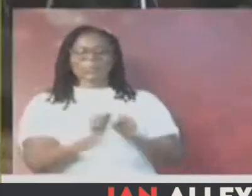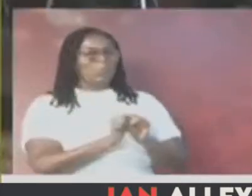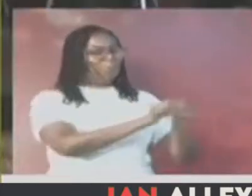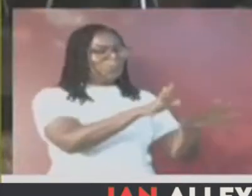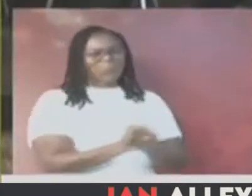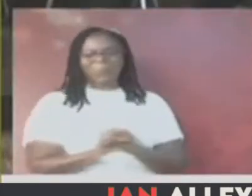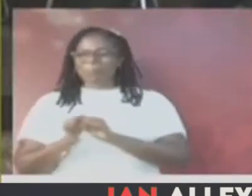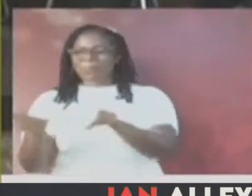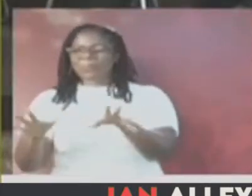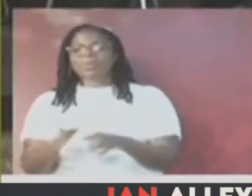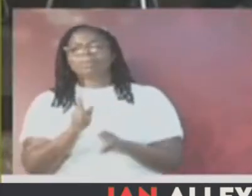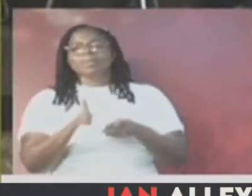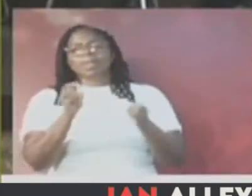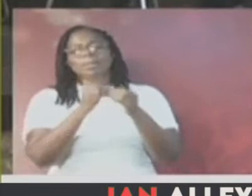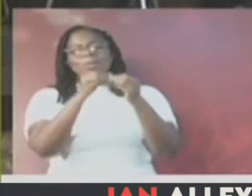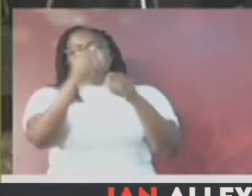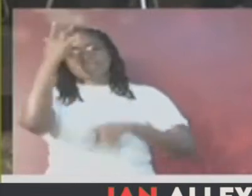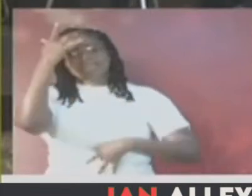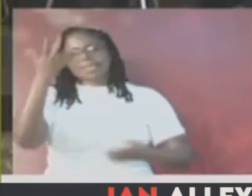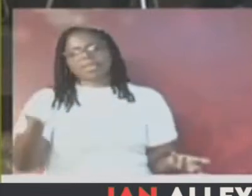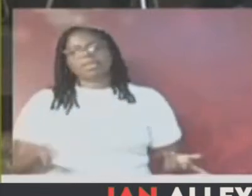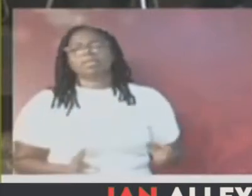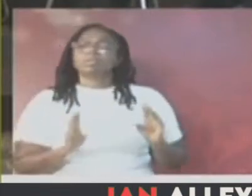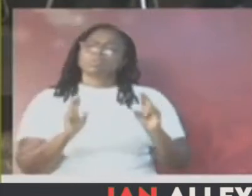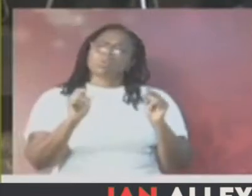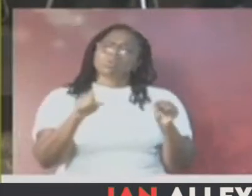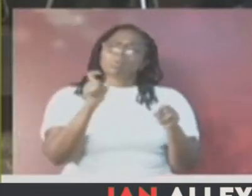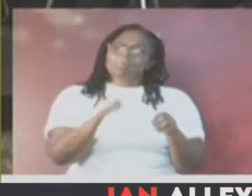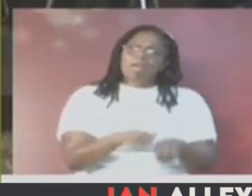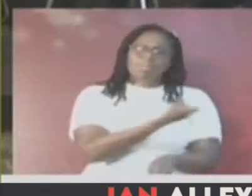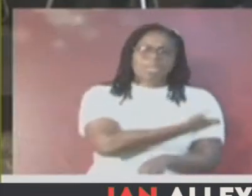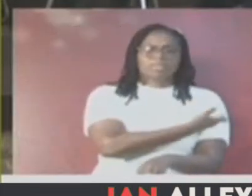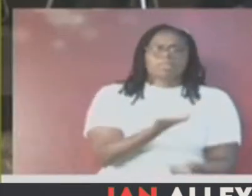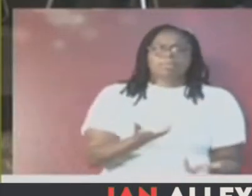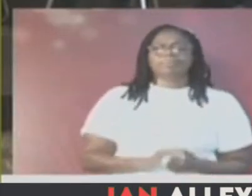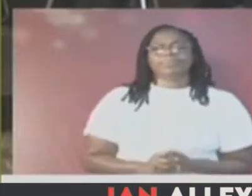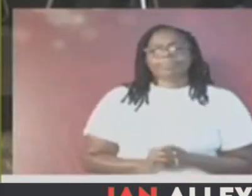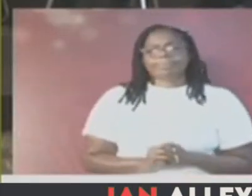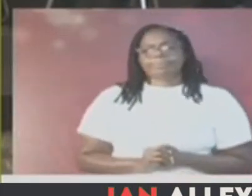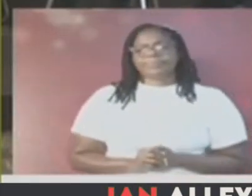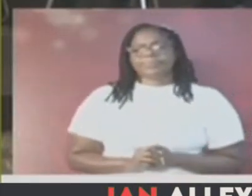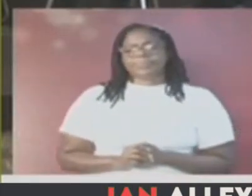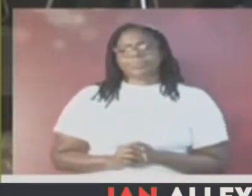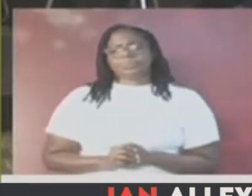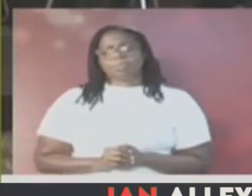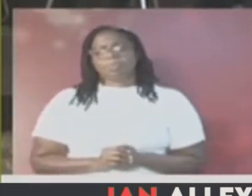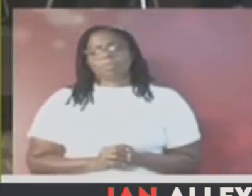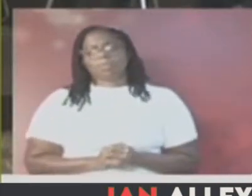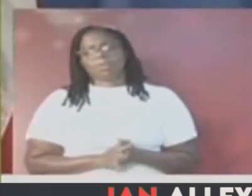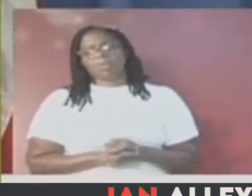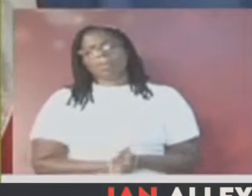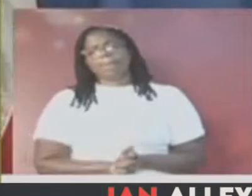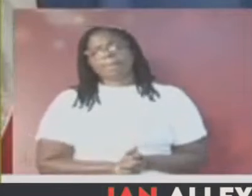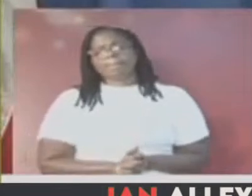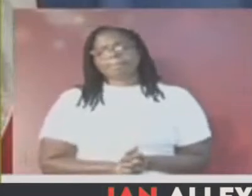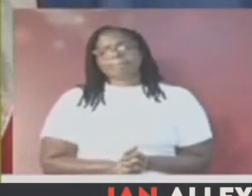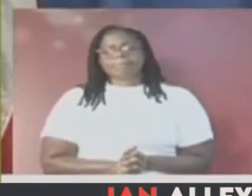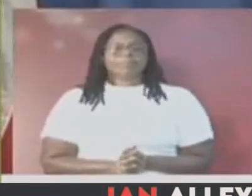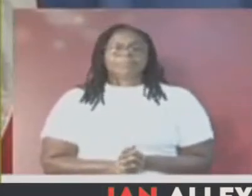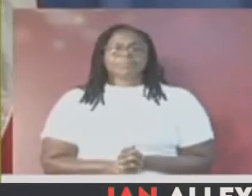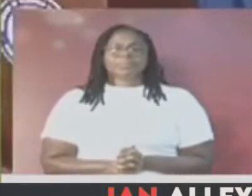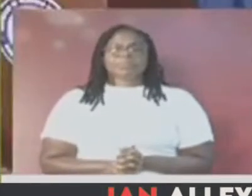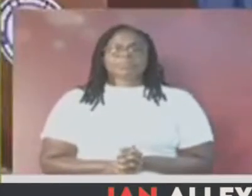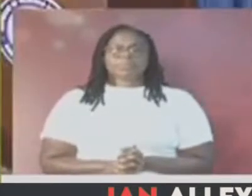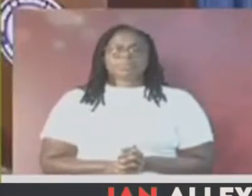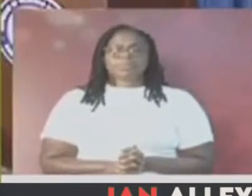there any update on vaccines coming in? Because we've had, like, people have had yes, one. Yes, some of this. Minister, could you give the update, please?